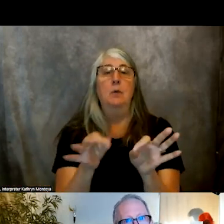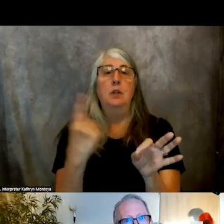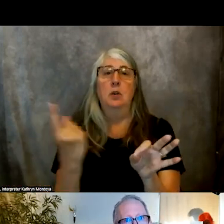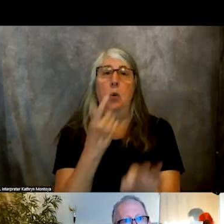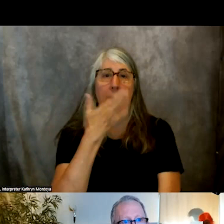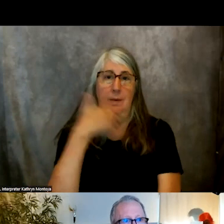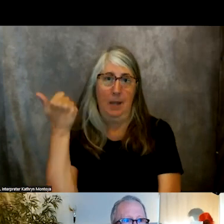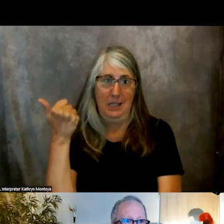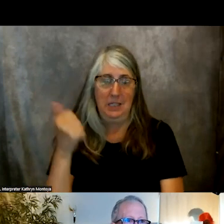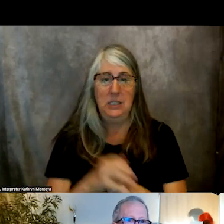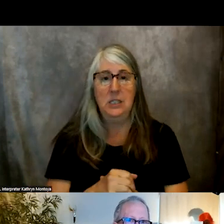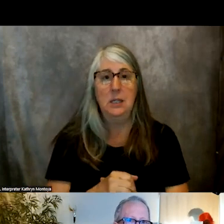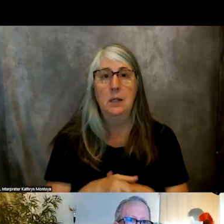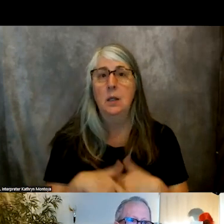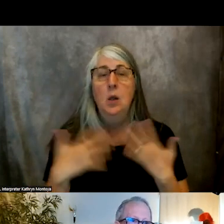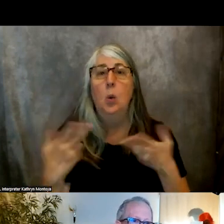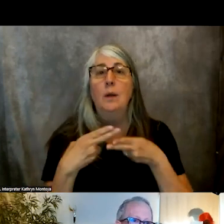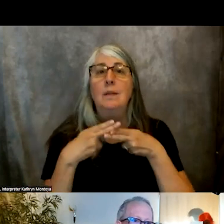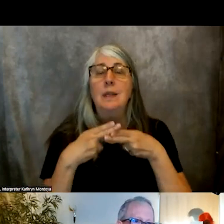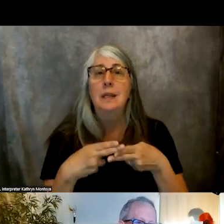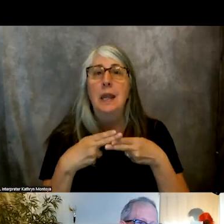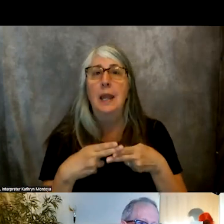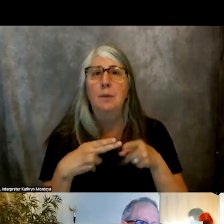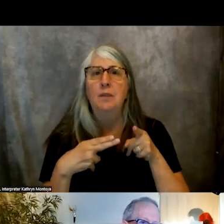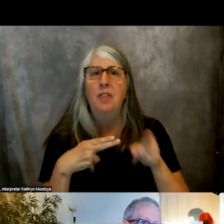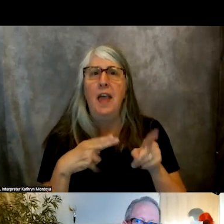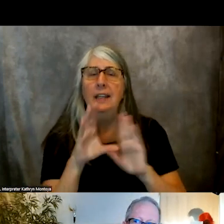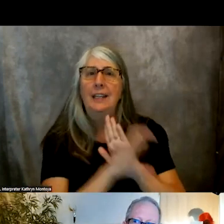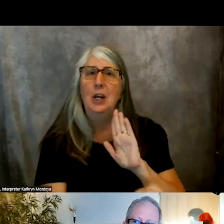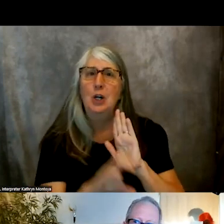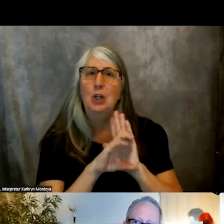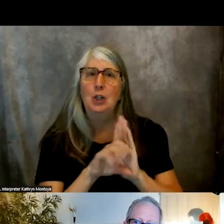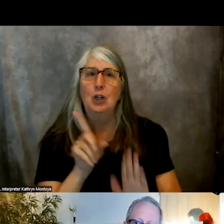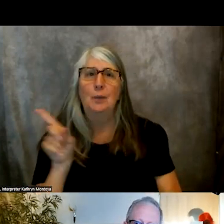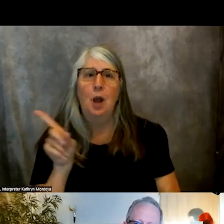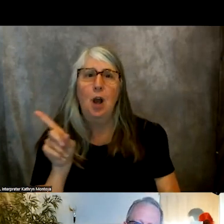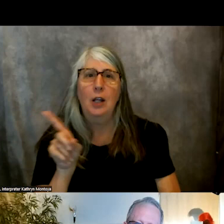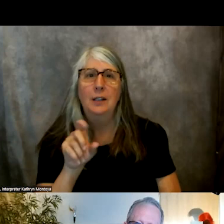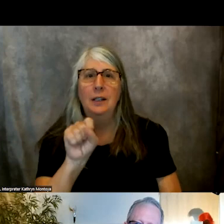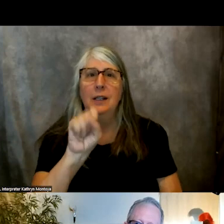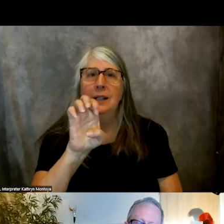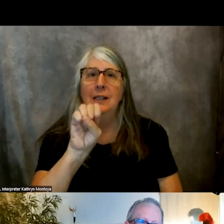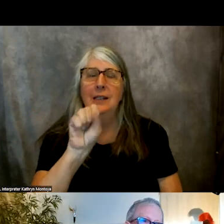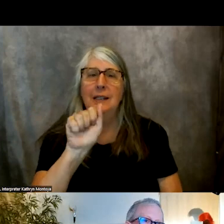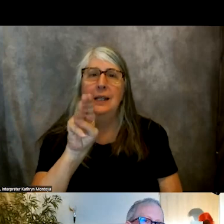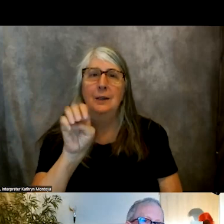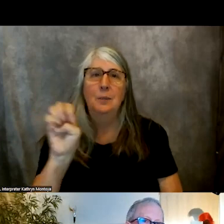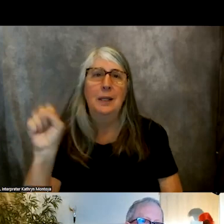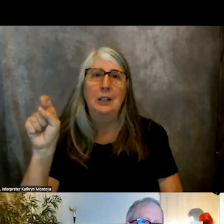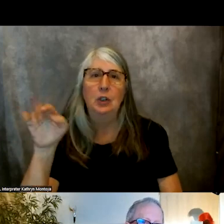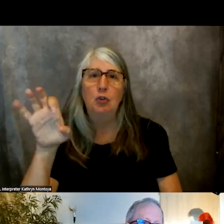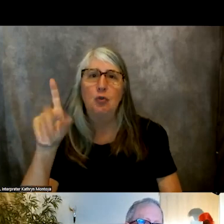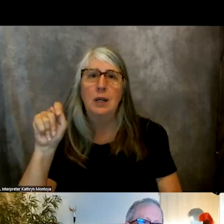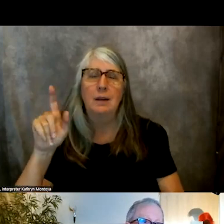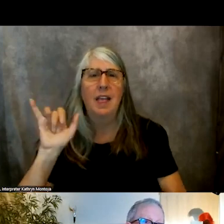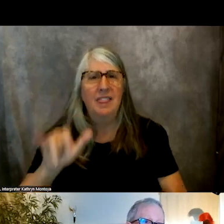language. What's the name of that character on Sesame Street that is the big